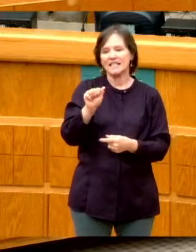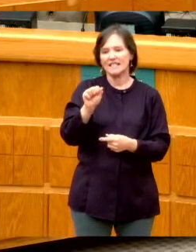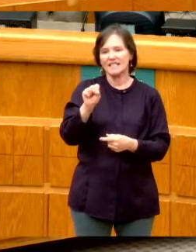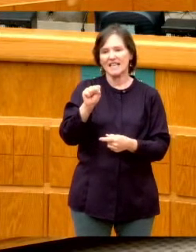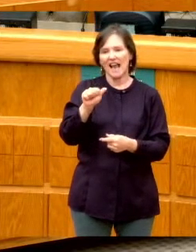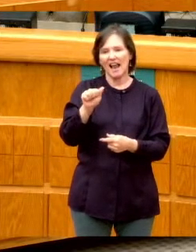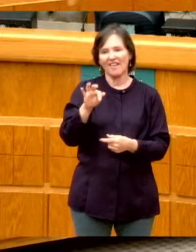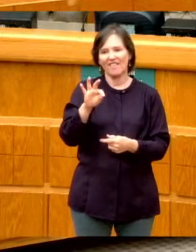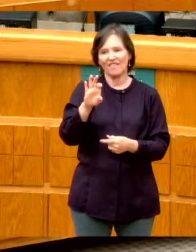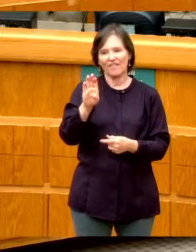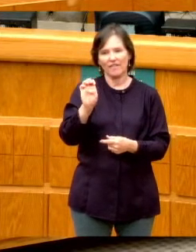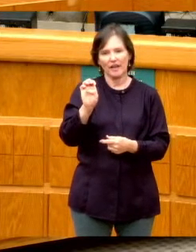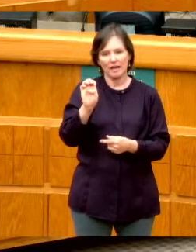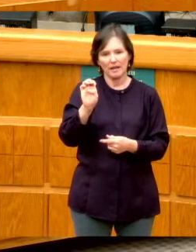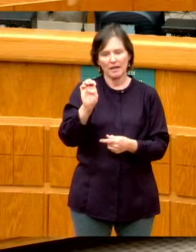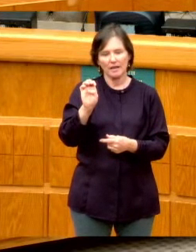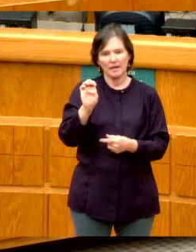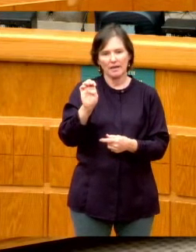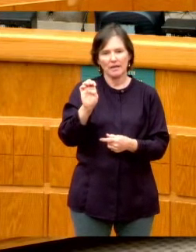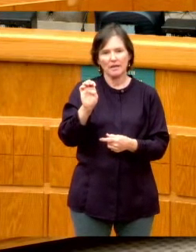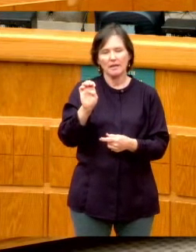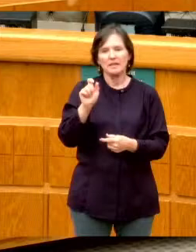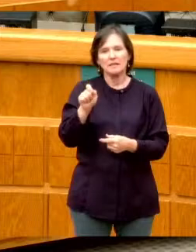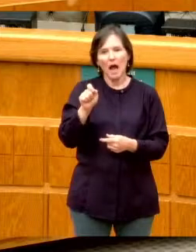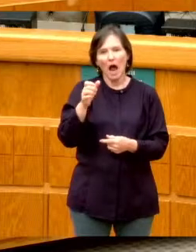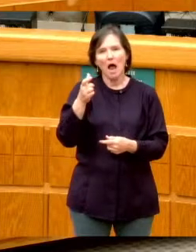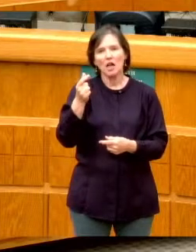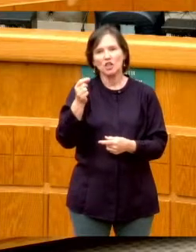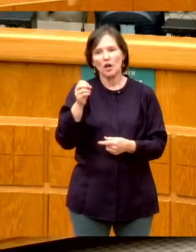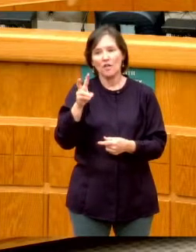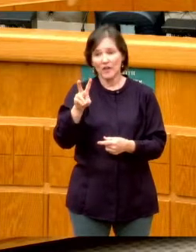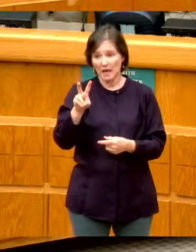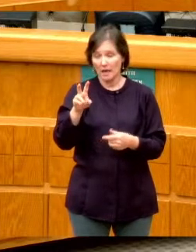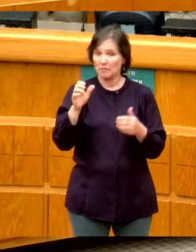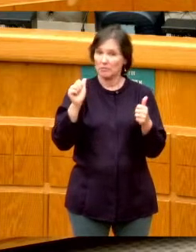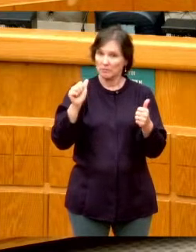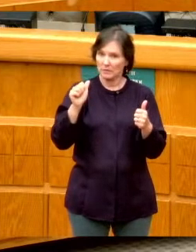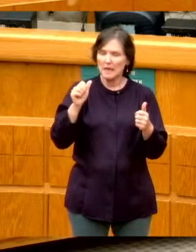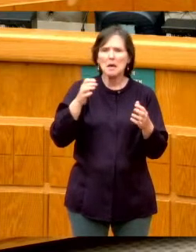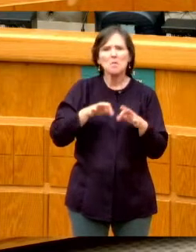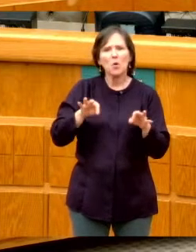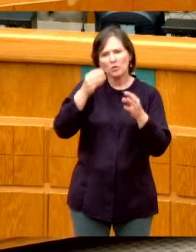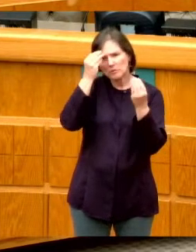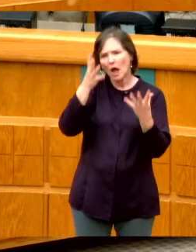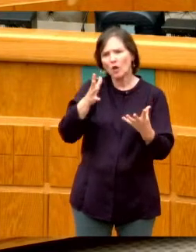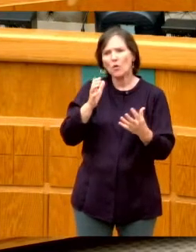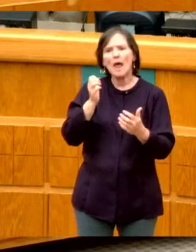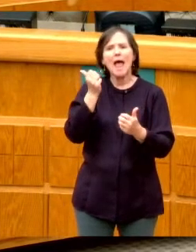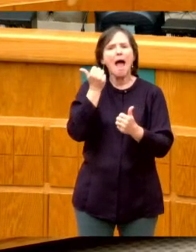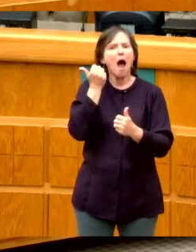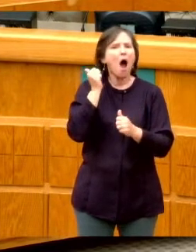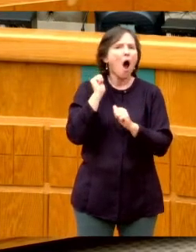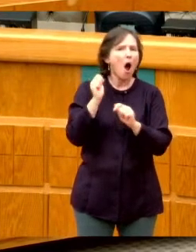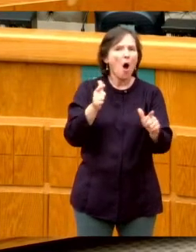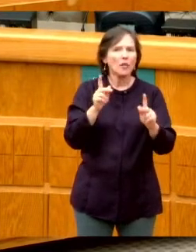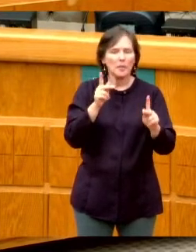vsafe.cdc.gov. So anybody that has gone to one of our mega drive-thrus to get their COVID-19 vaccination, they should go to